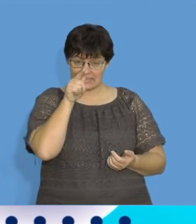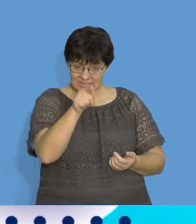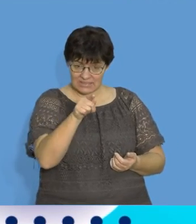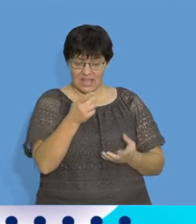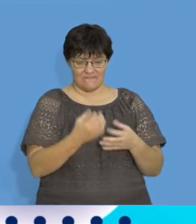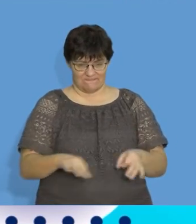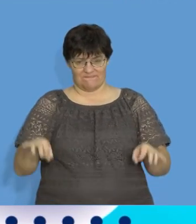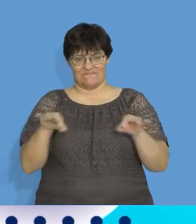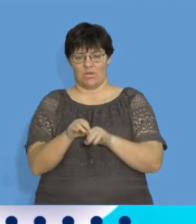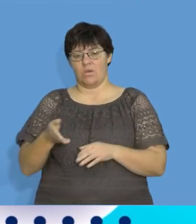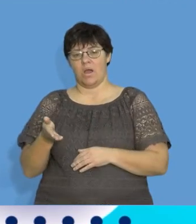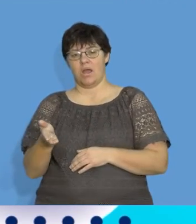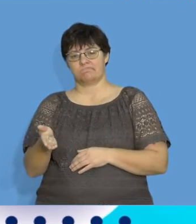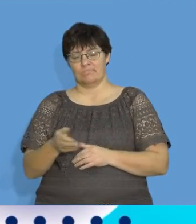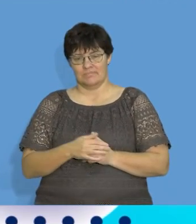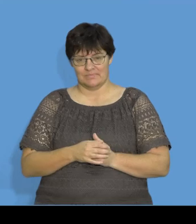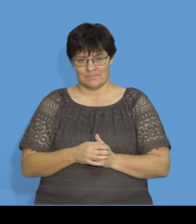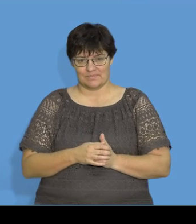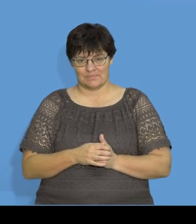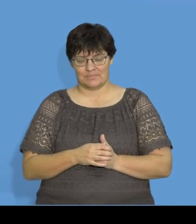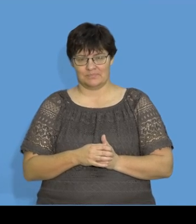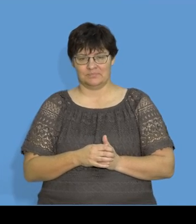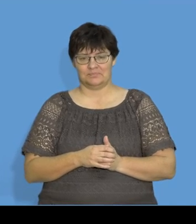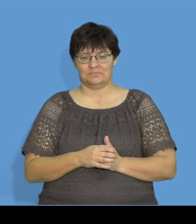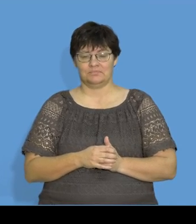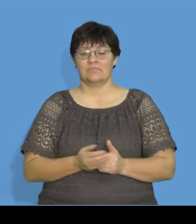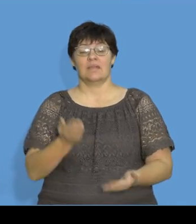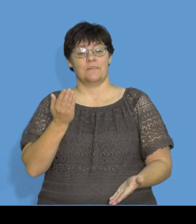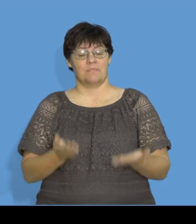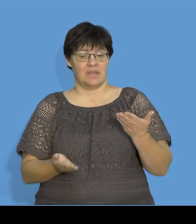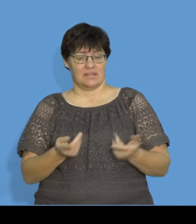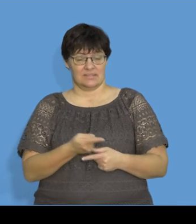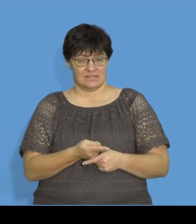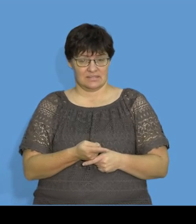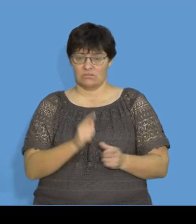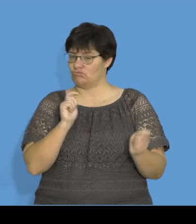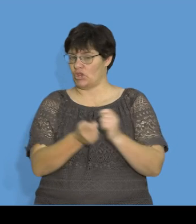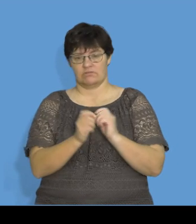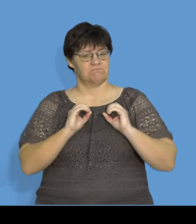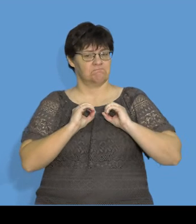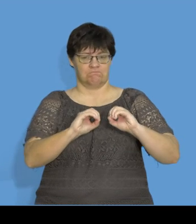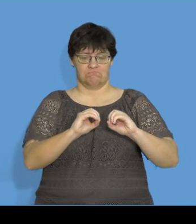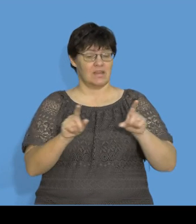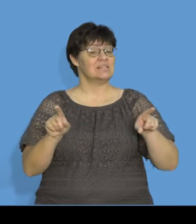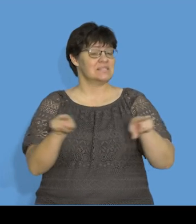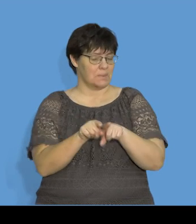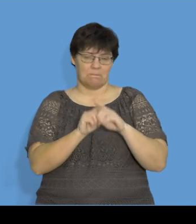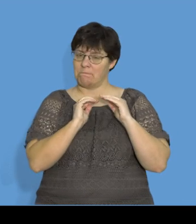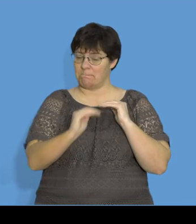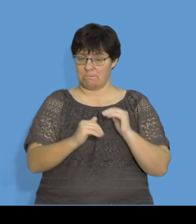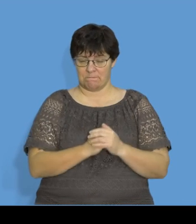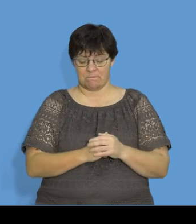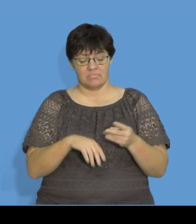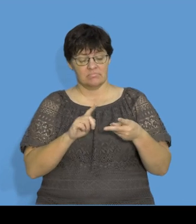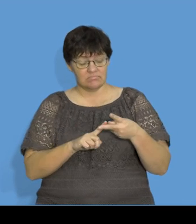a value. So, his mass hasn't changed.